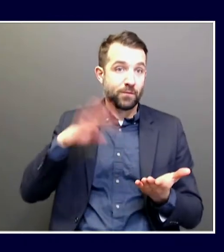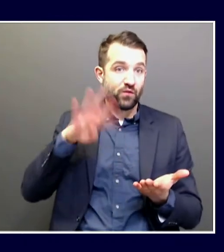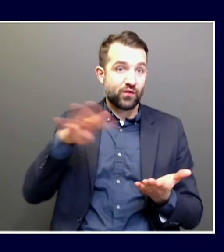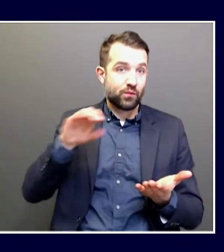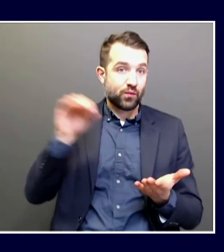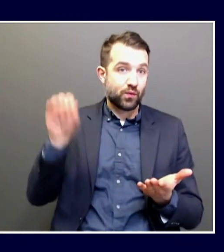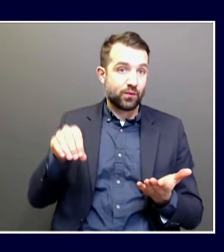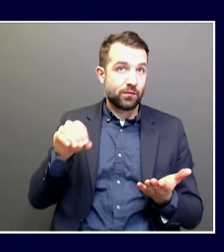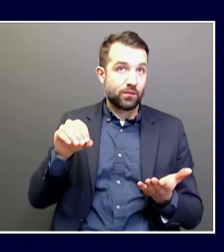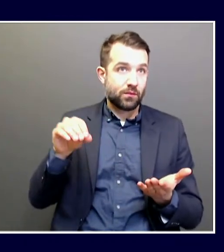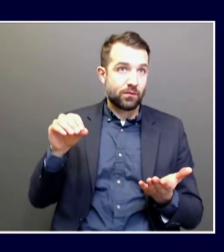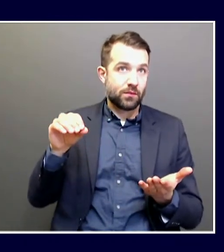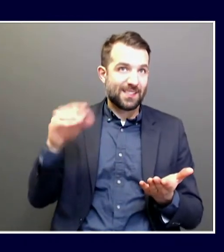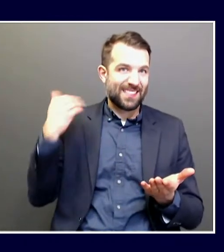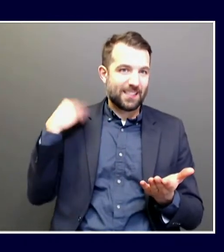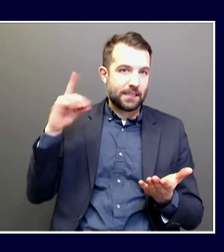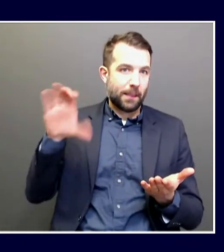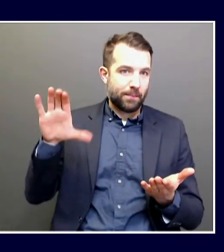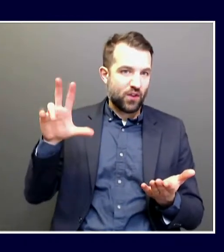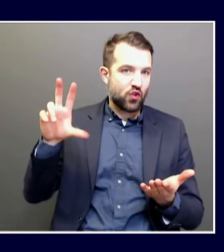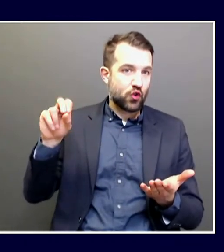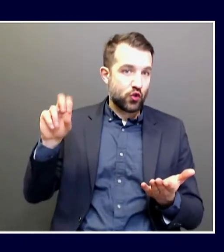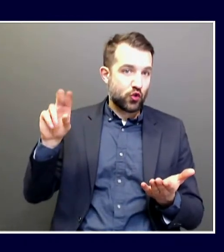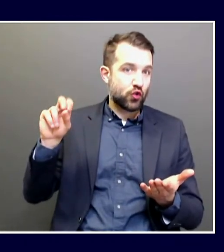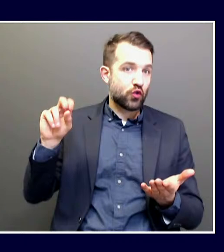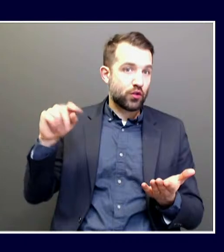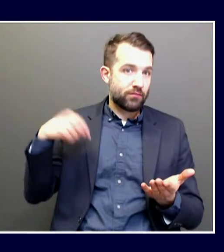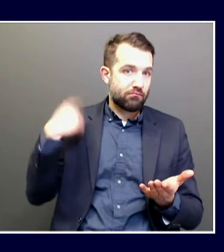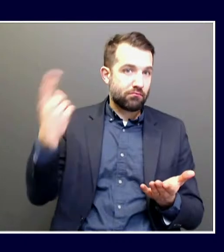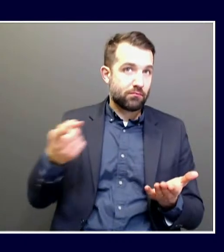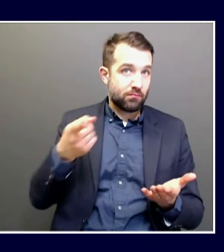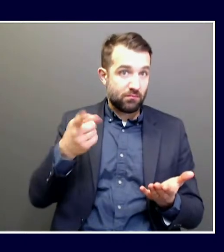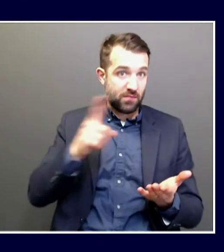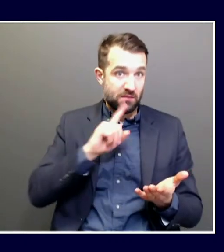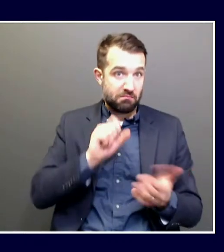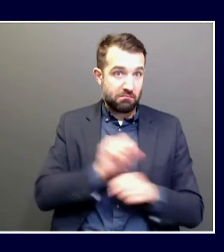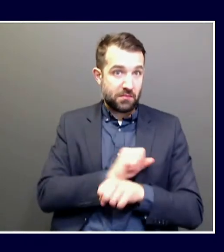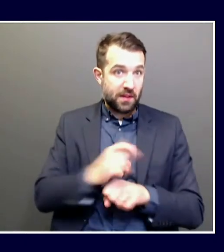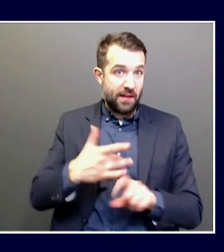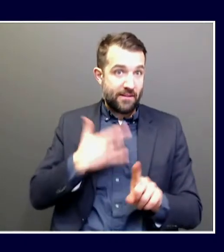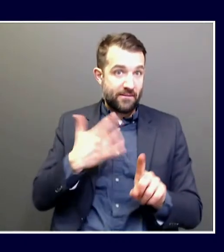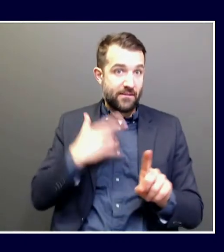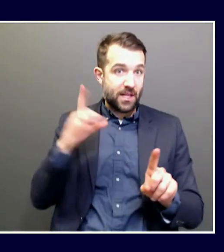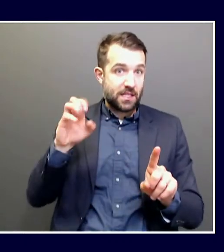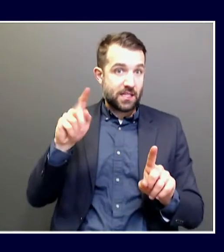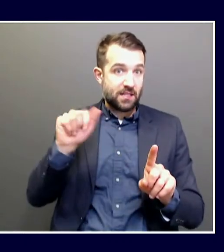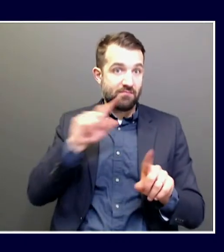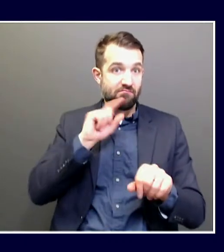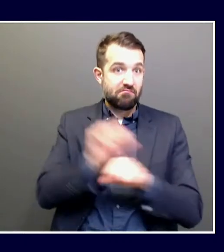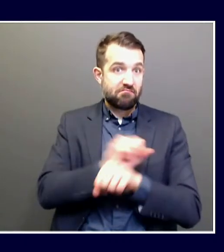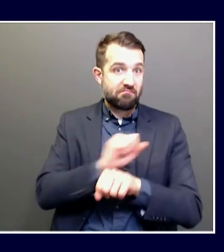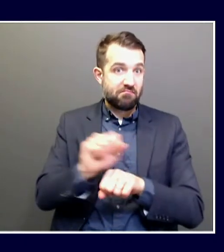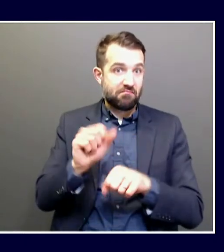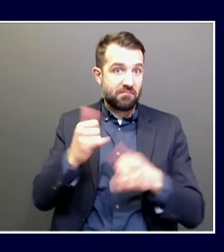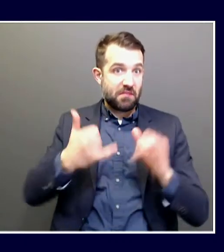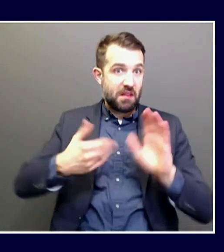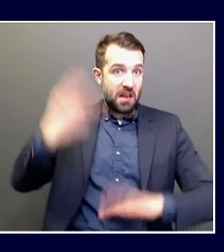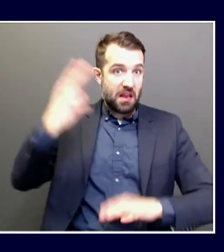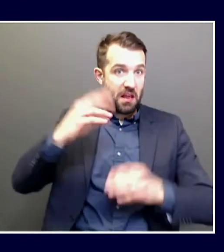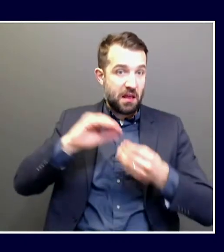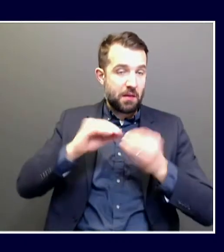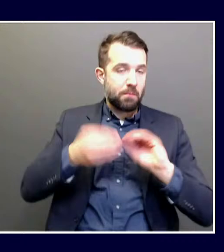Do you feel that the prevalence of Delta is as significant as those numbers show? And if so, why does Maine appear to be lagging the rest of the nation